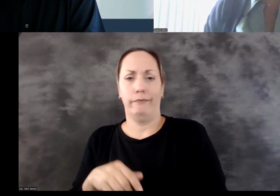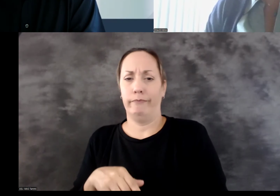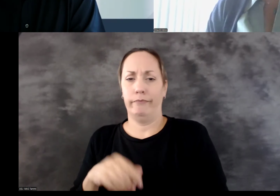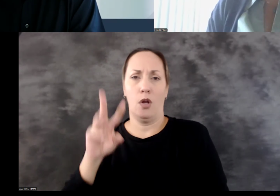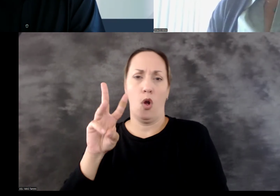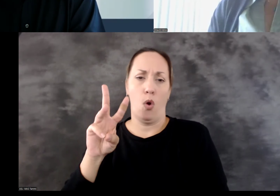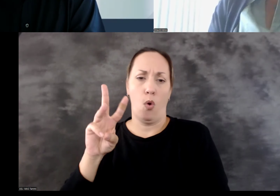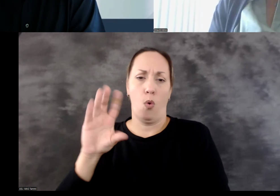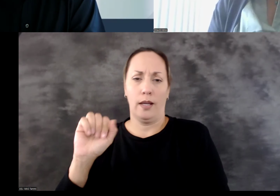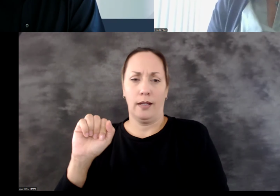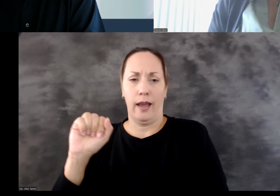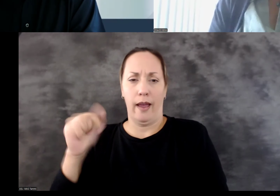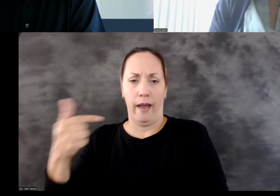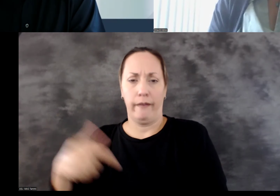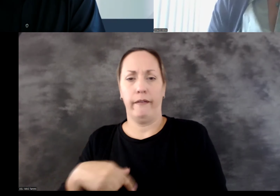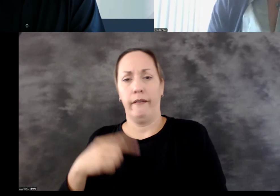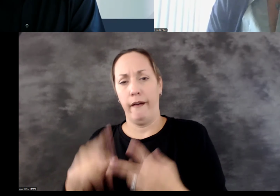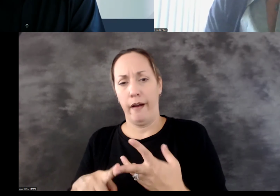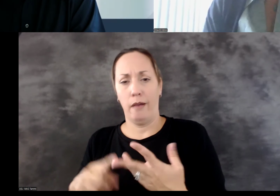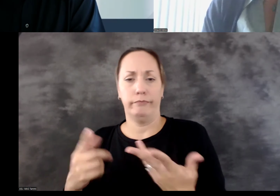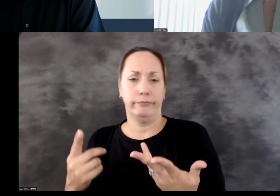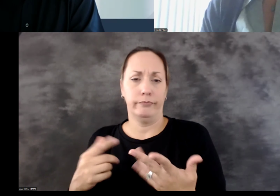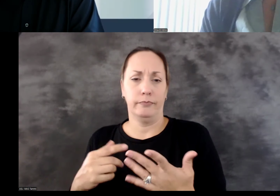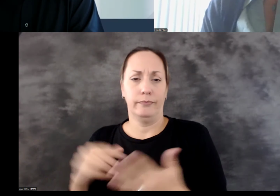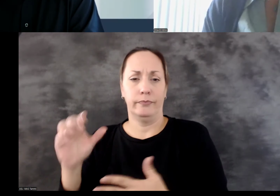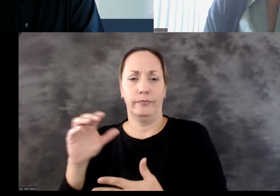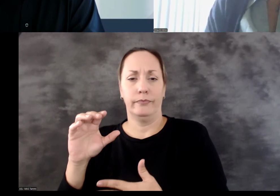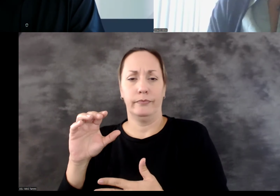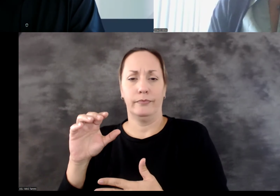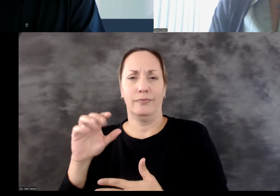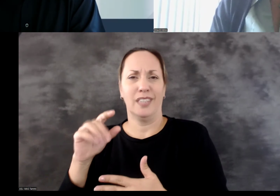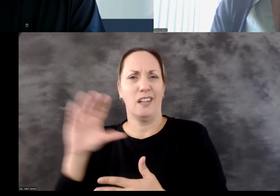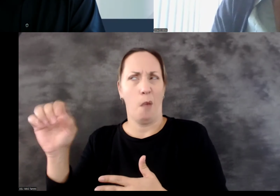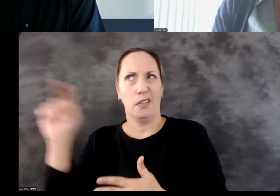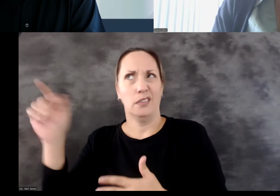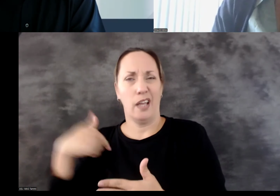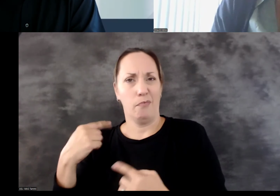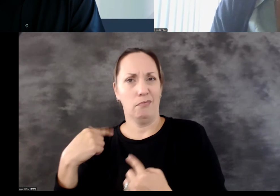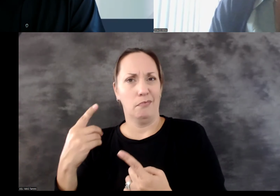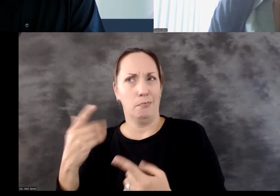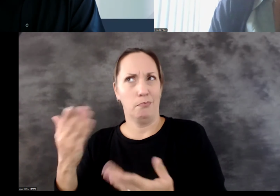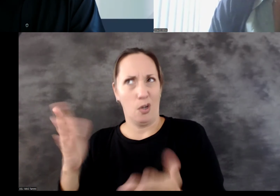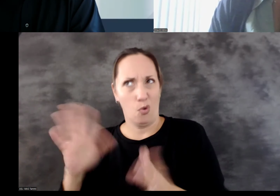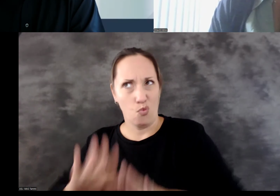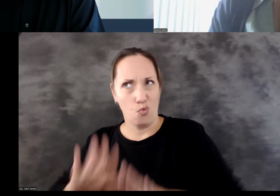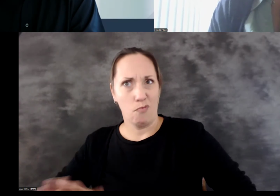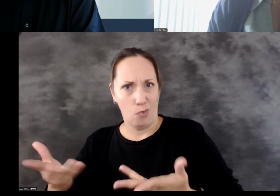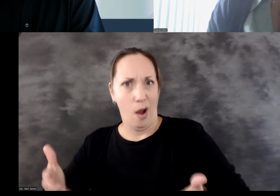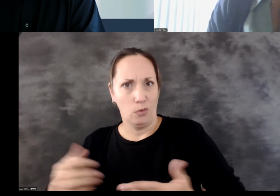long time. People think that this is what it is, but every company reports